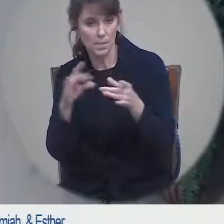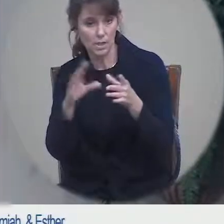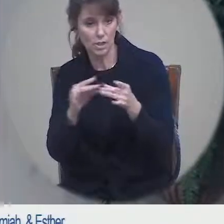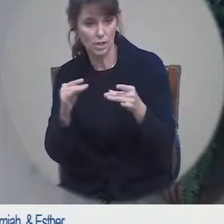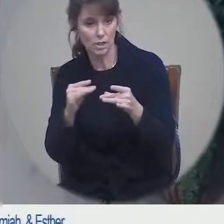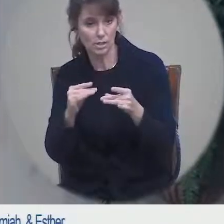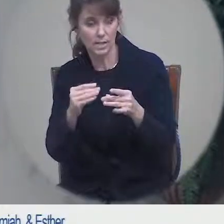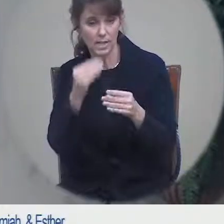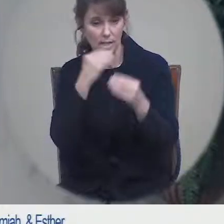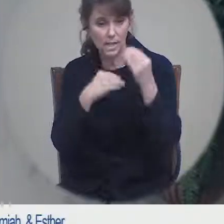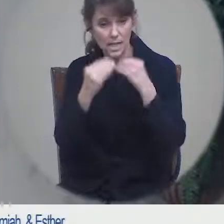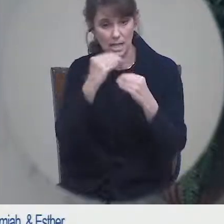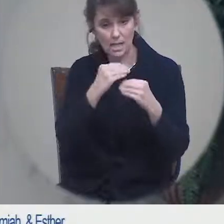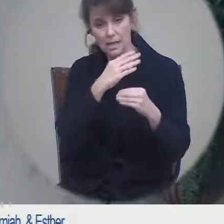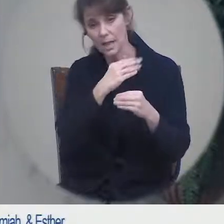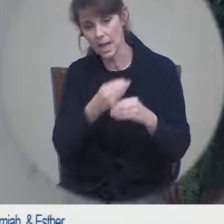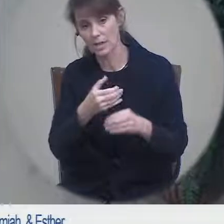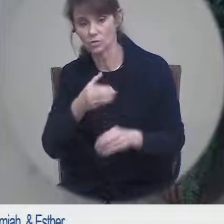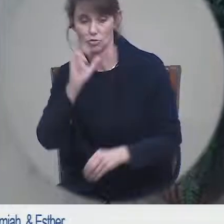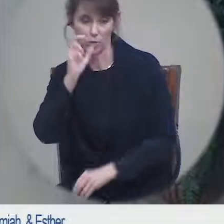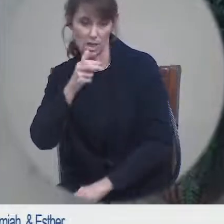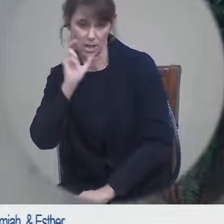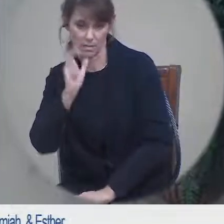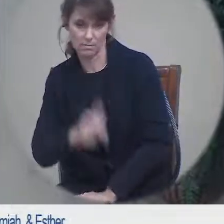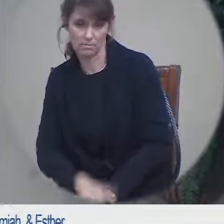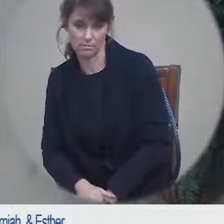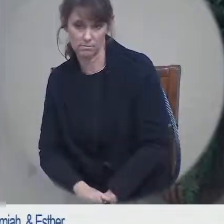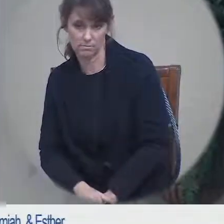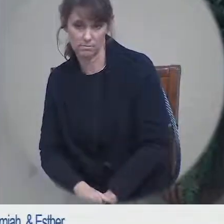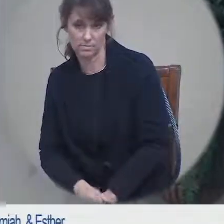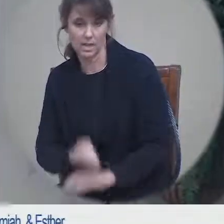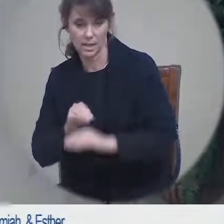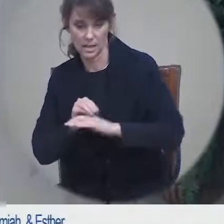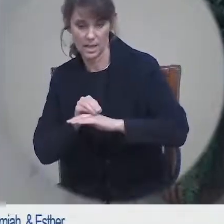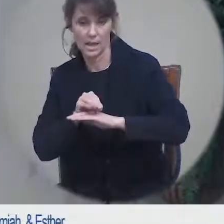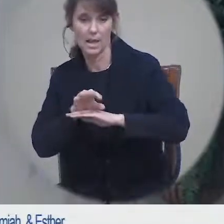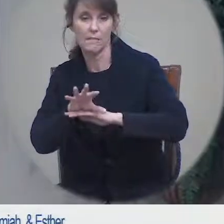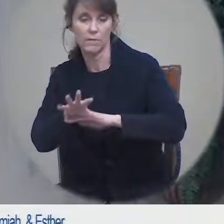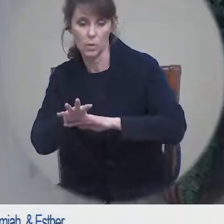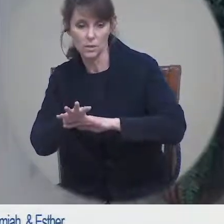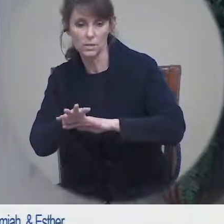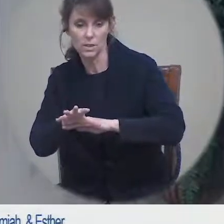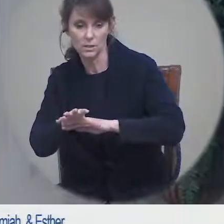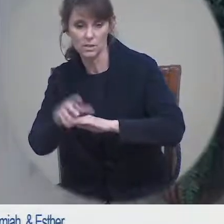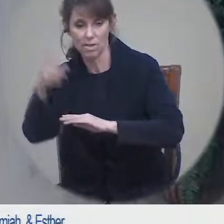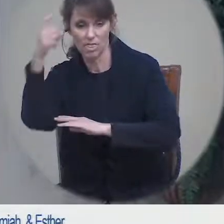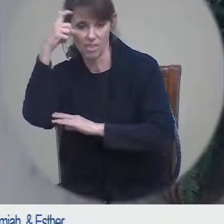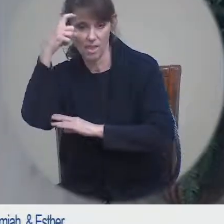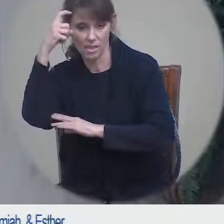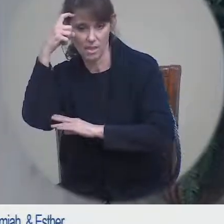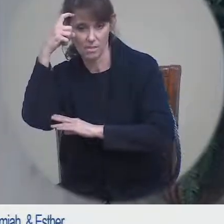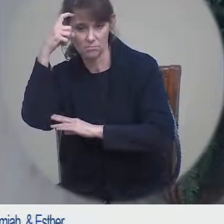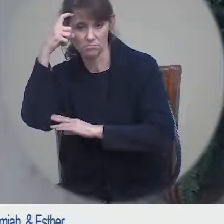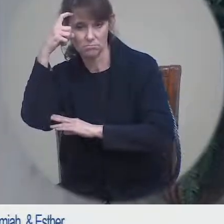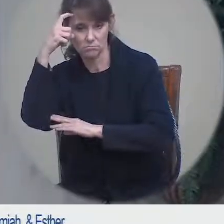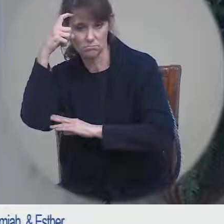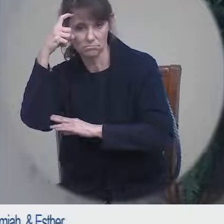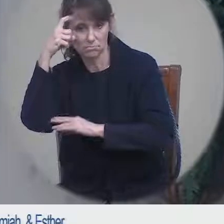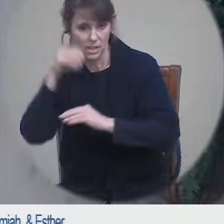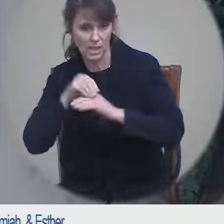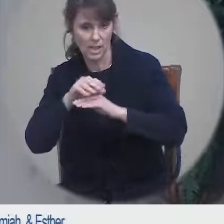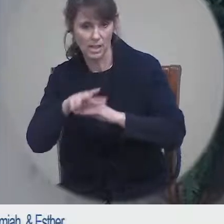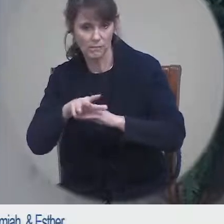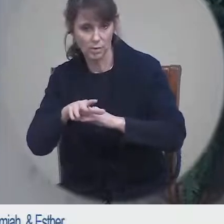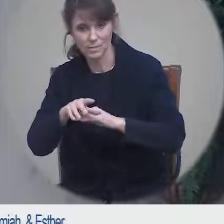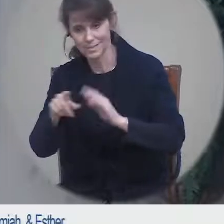least Ahasuerus of his right mind or logical thought. So here